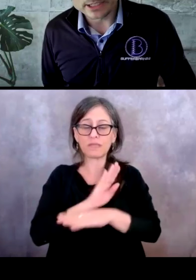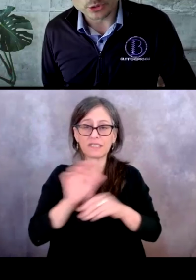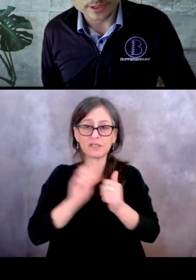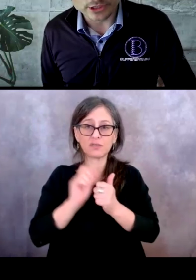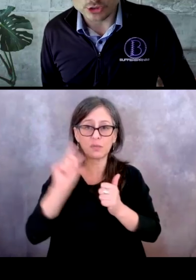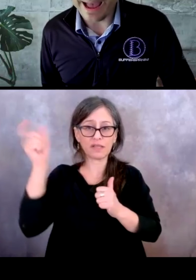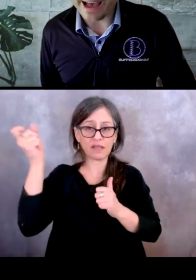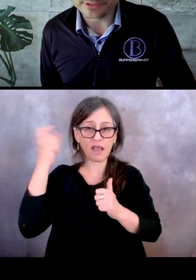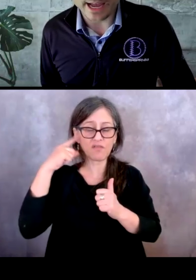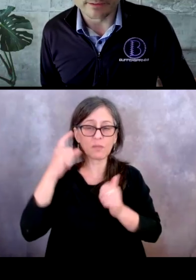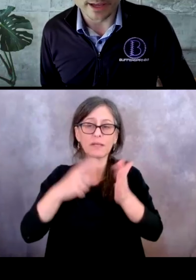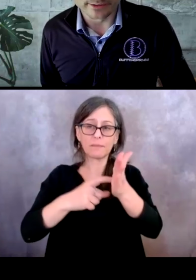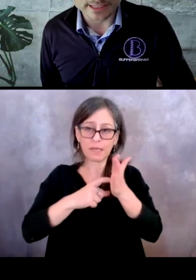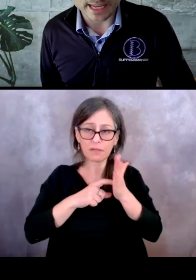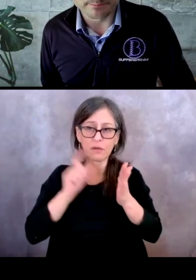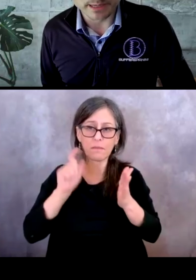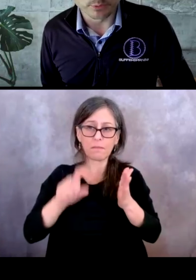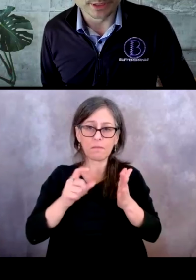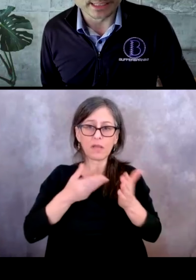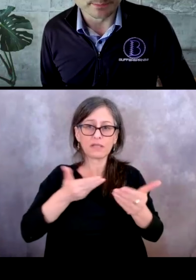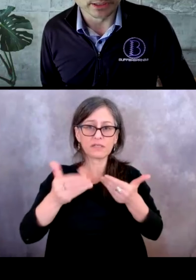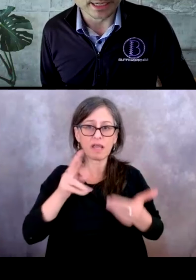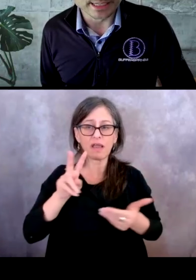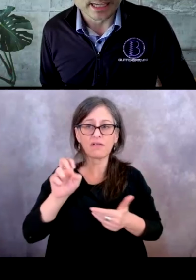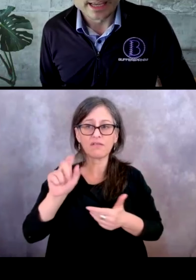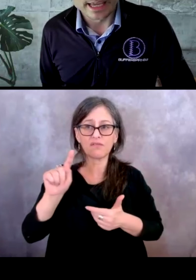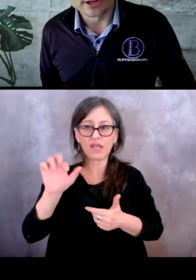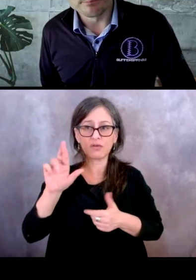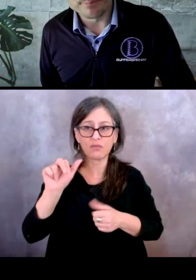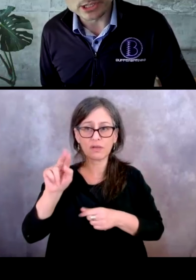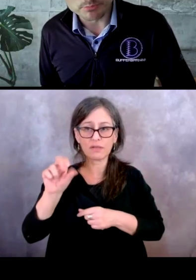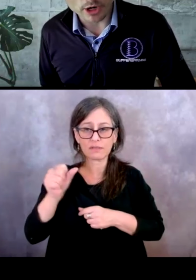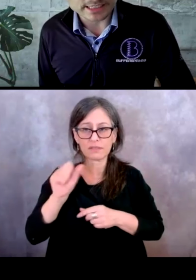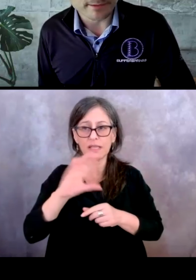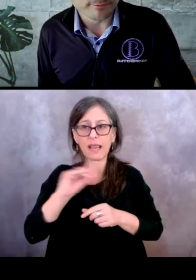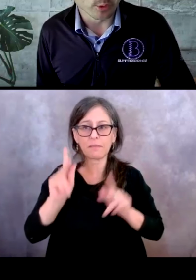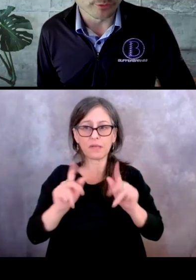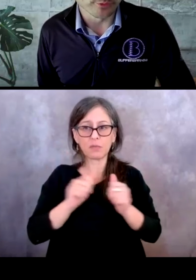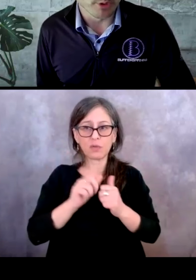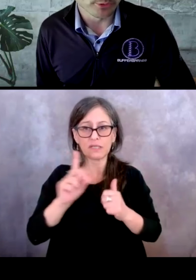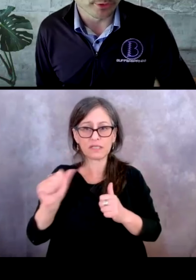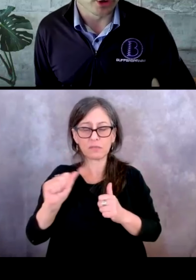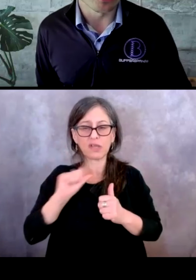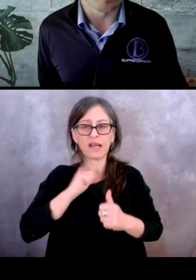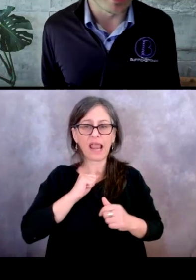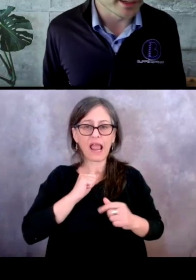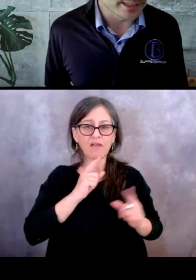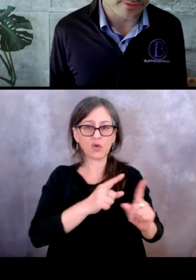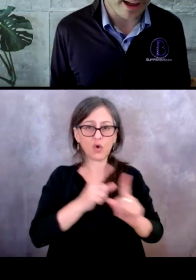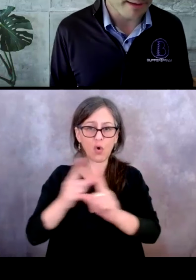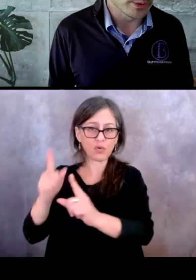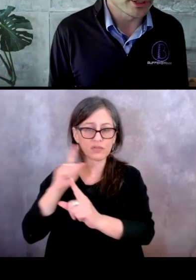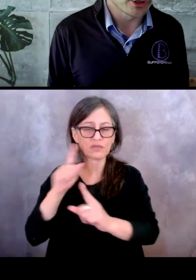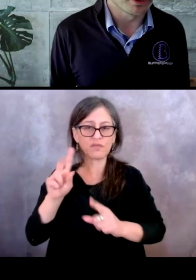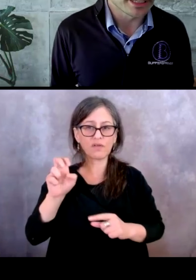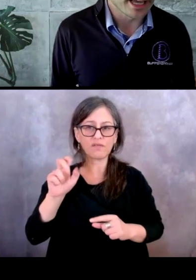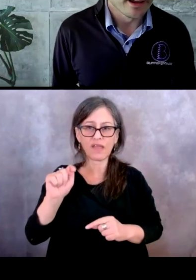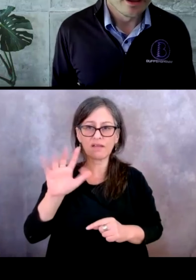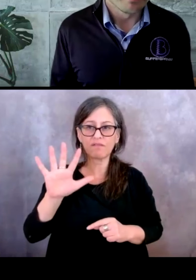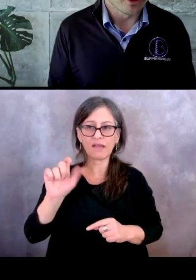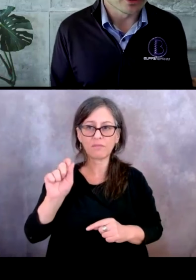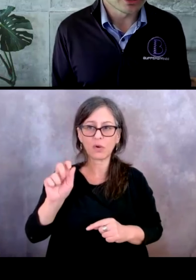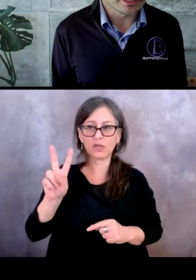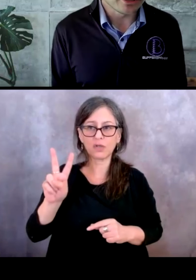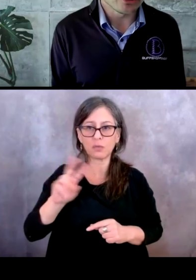it's mandatory that you have to hire veterans and people with disabilities. And there are benchmarks set forth for both of those. For veterans, it's